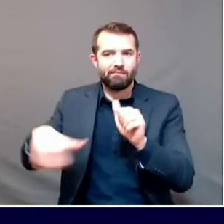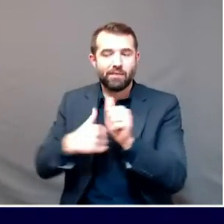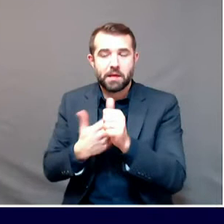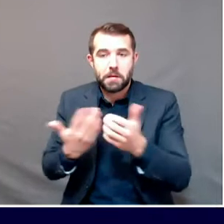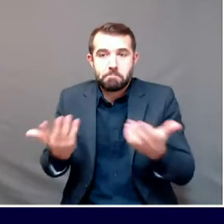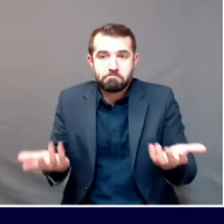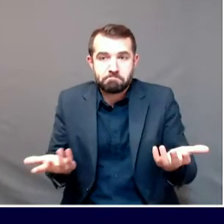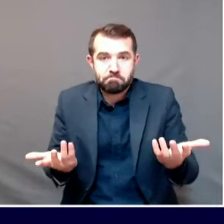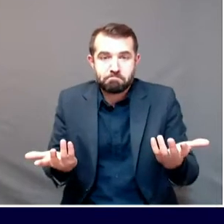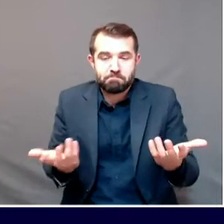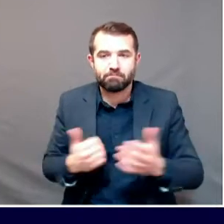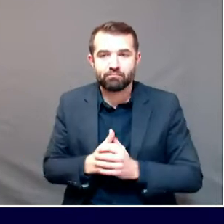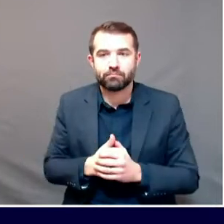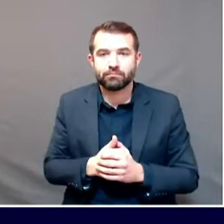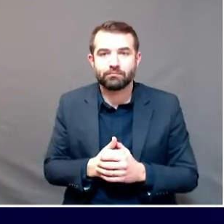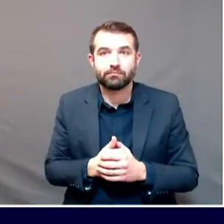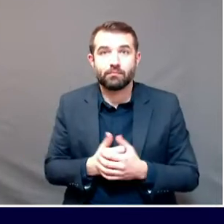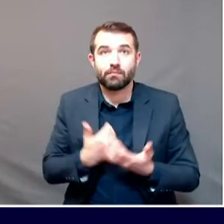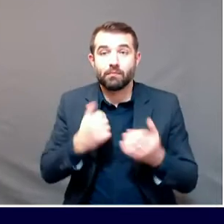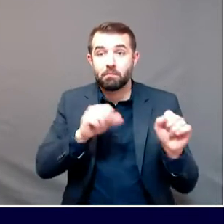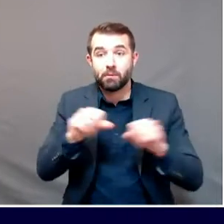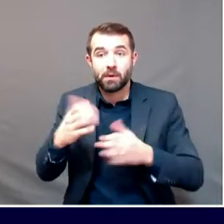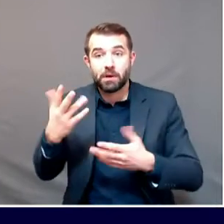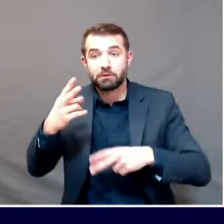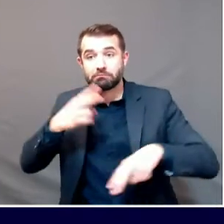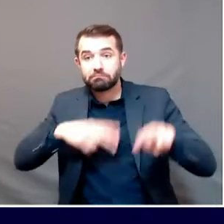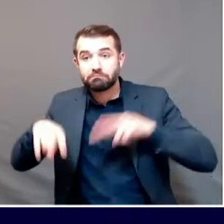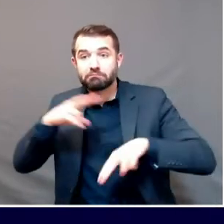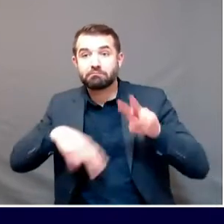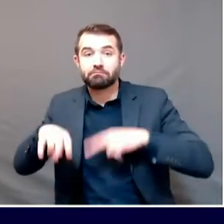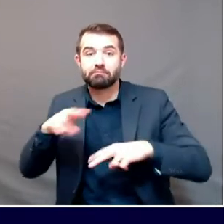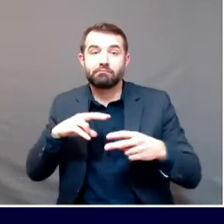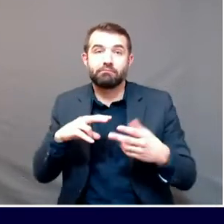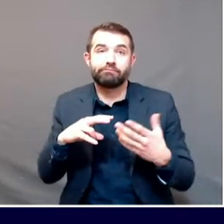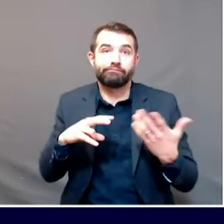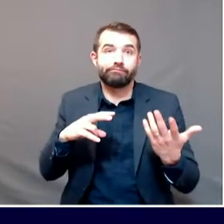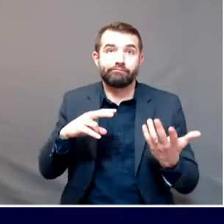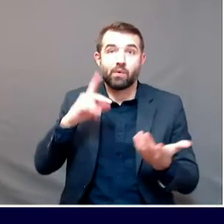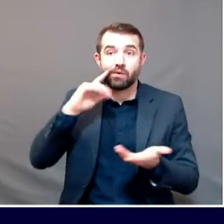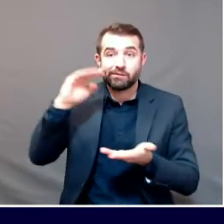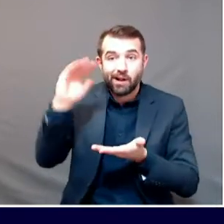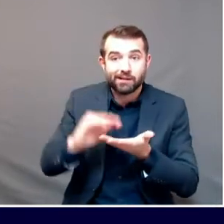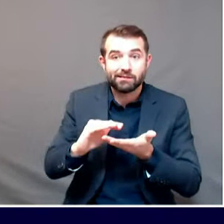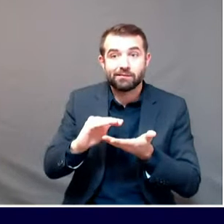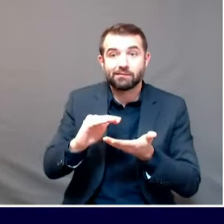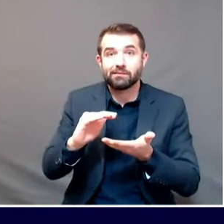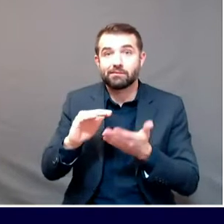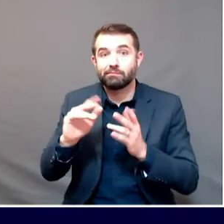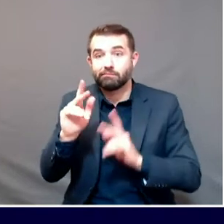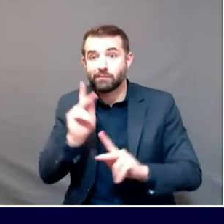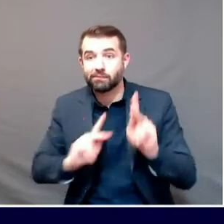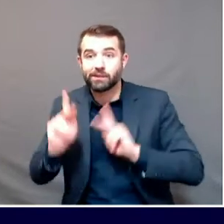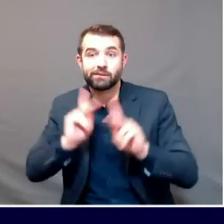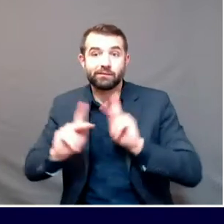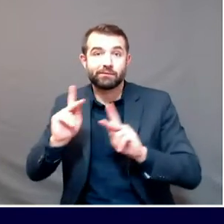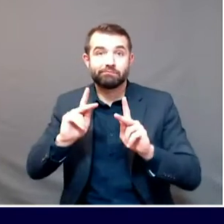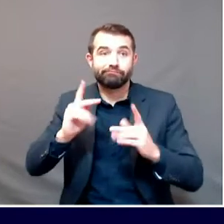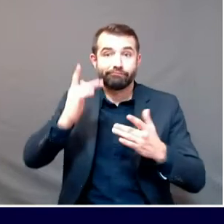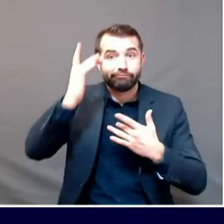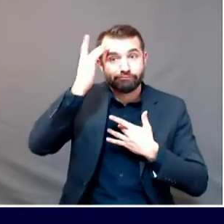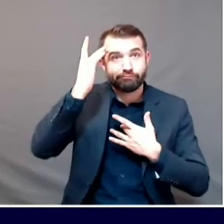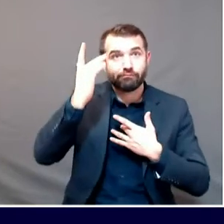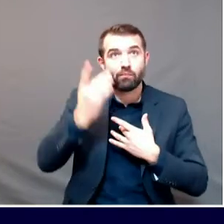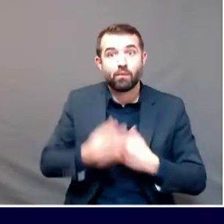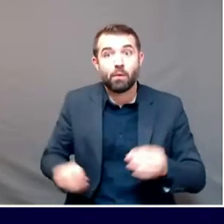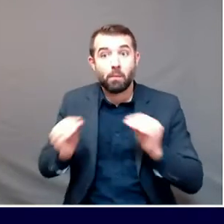is that there's a lower baseline level of disease, and more people are getting tested. Although the testing volumes have